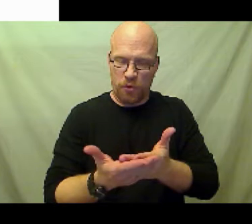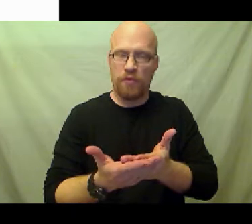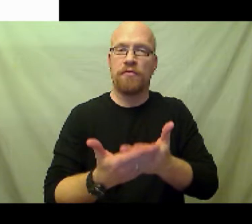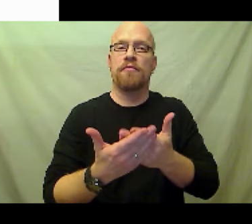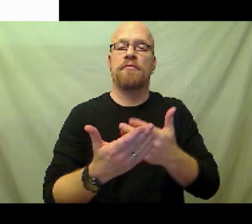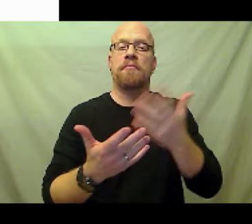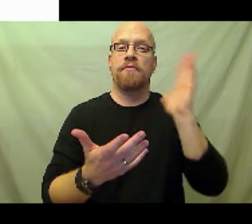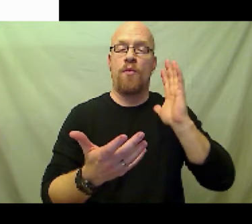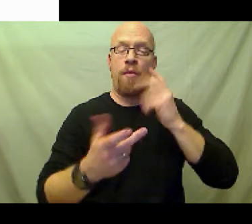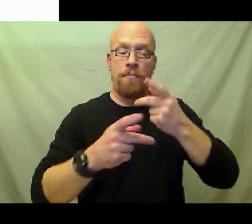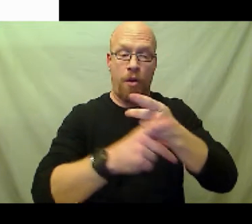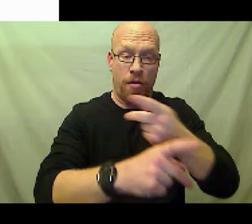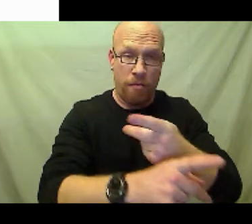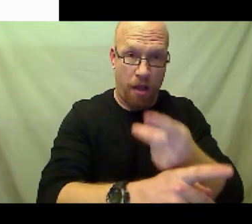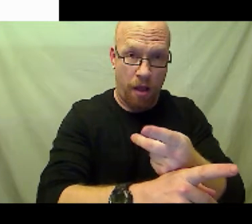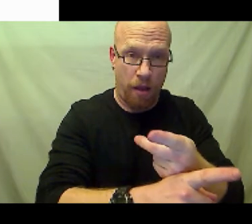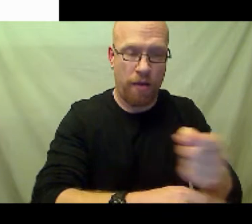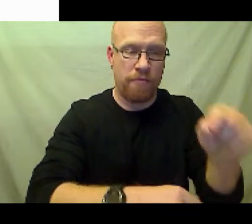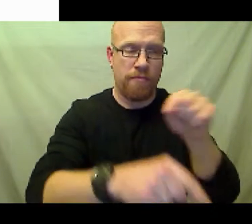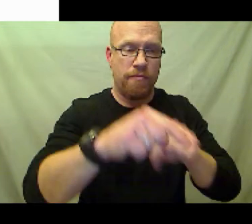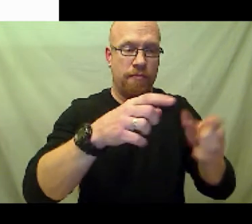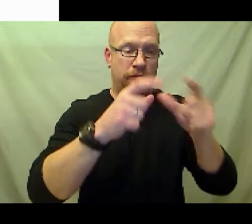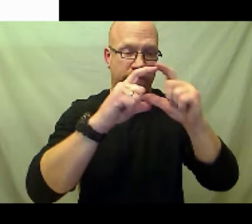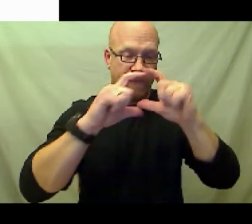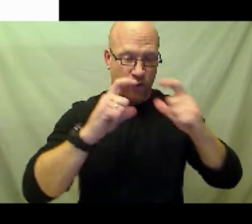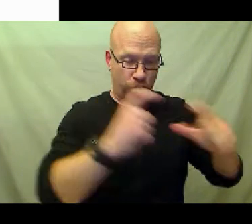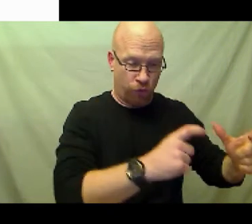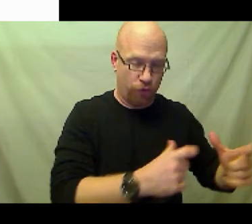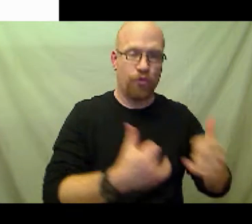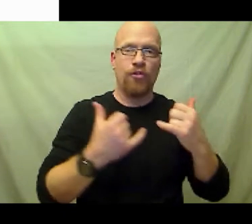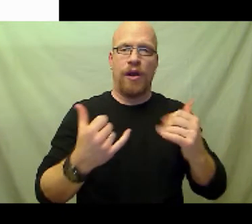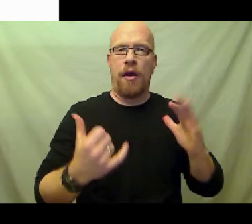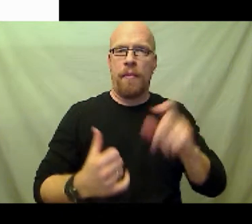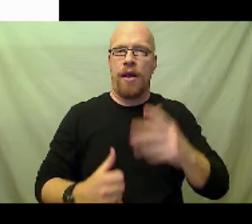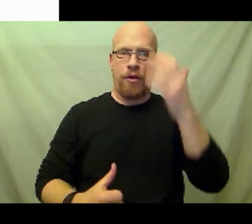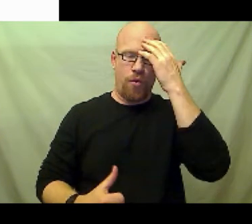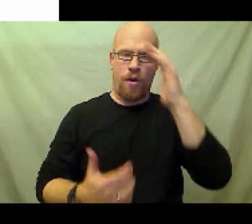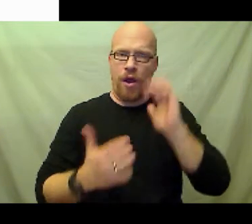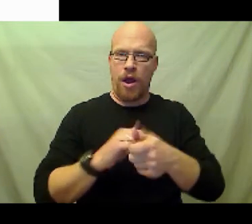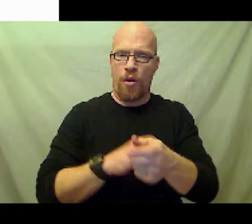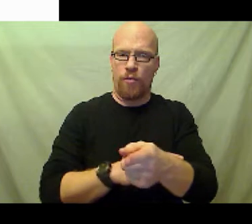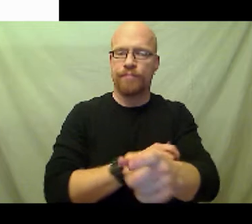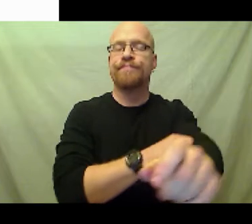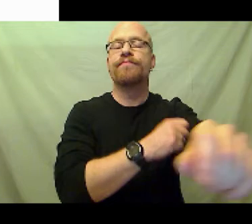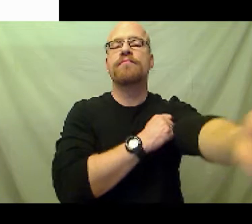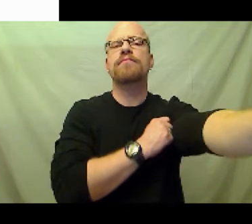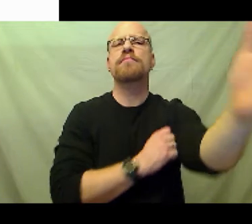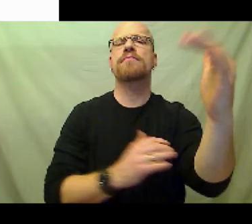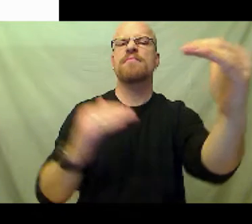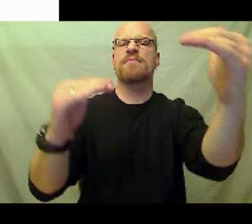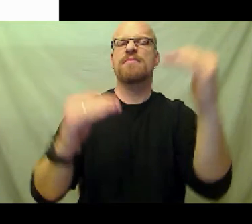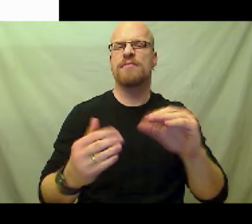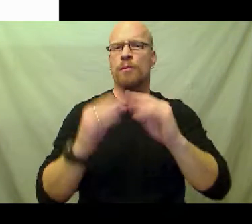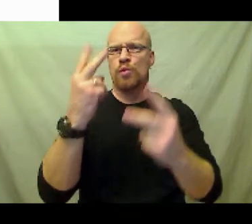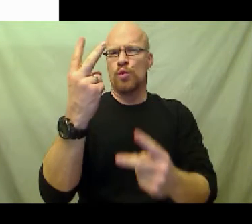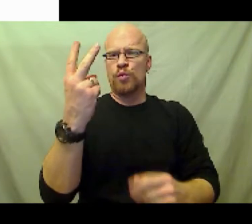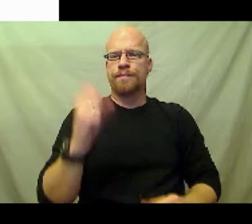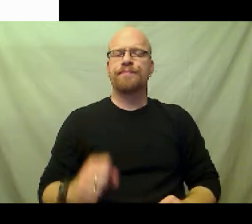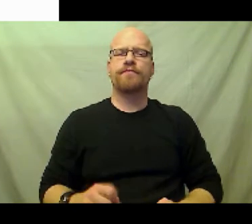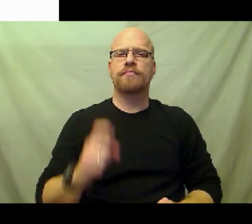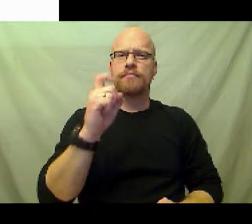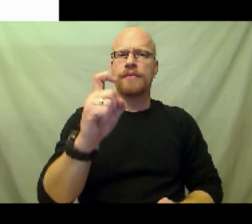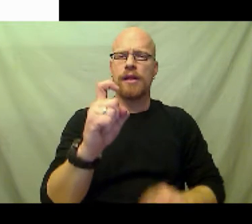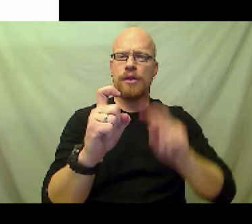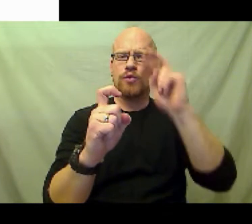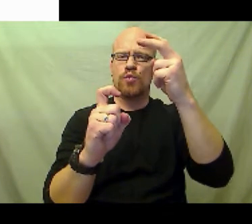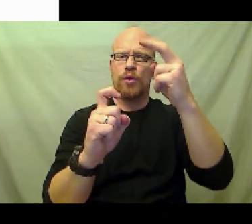So now this is proof. 11x plus 11x is 22x. And now we know how to do this, how to complete the square. We'll